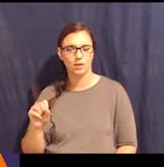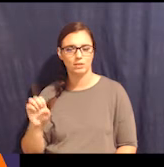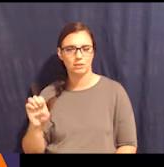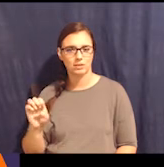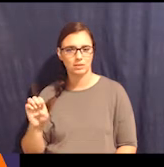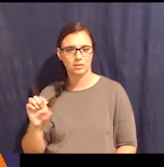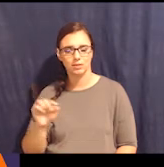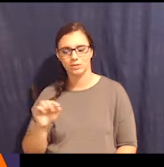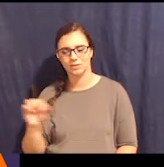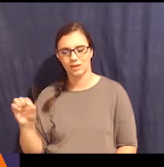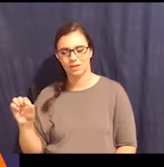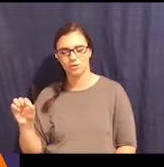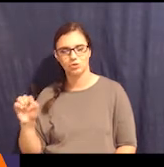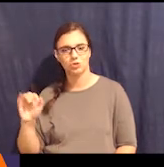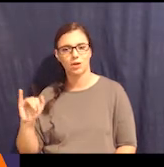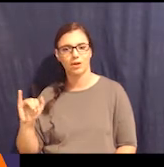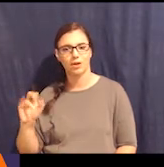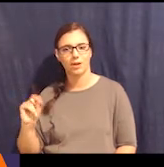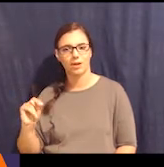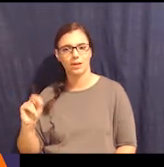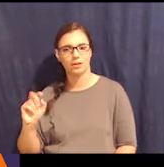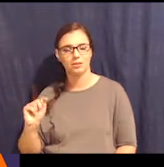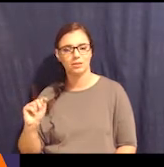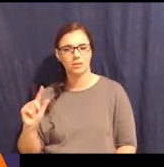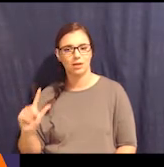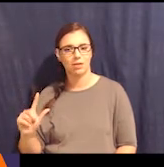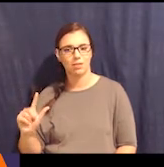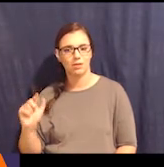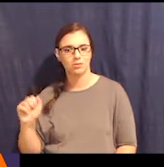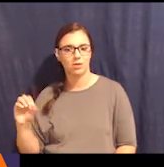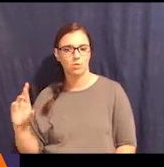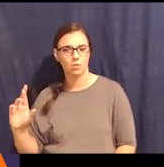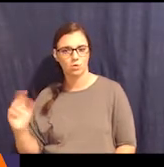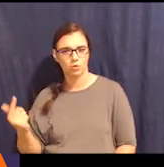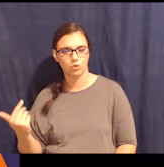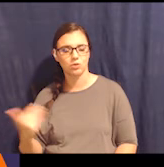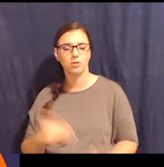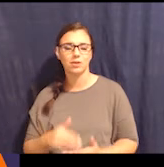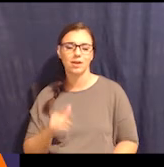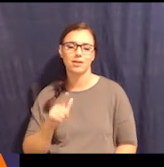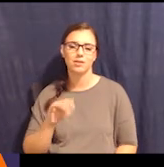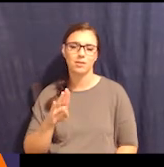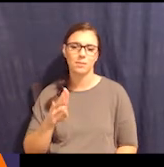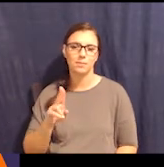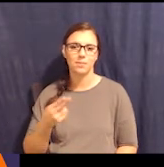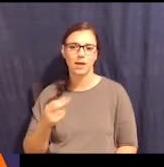clubhouse-intl.org. That's clubhouseinternational.org, and again it's